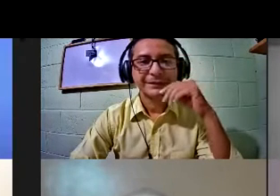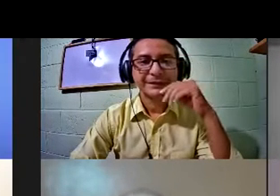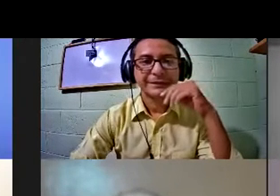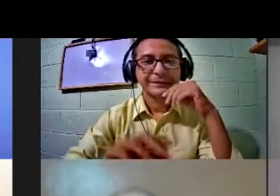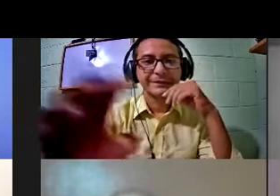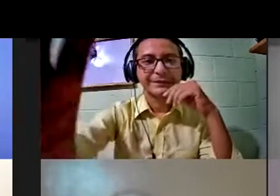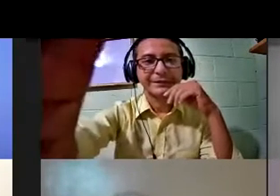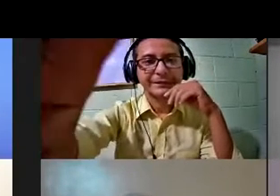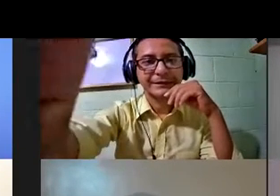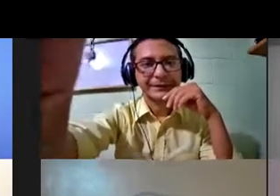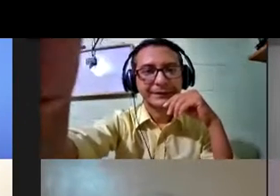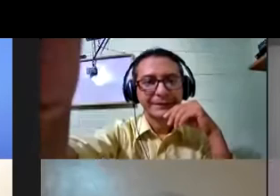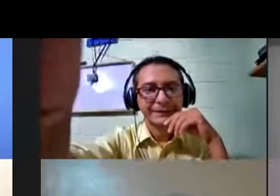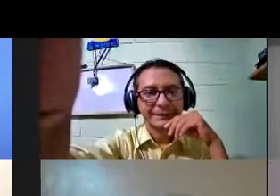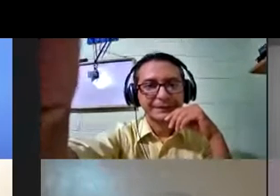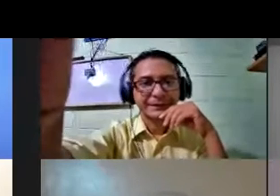And